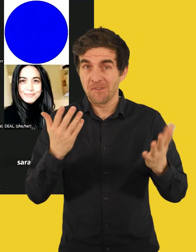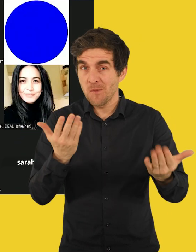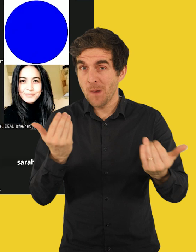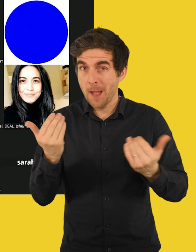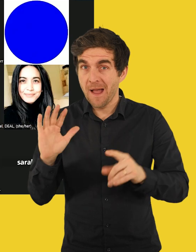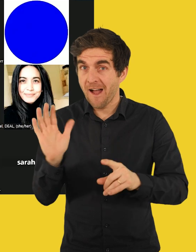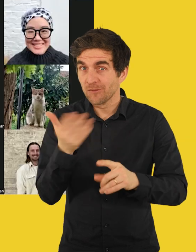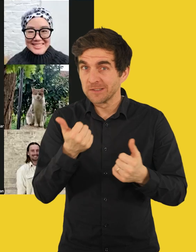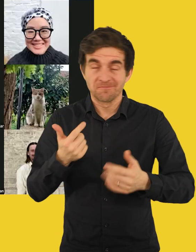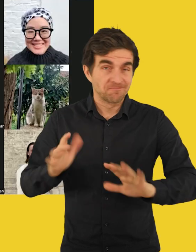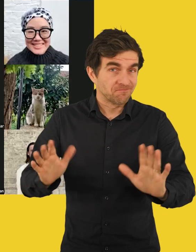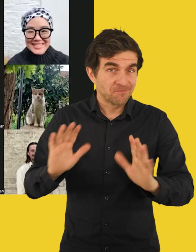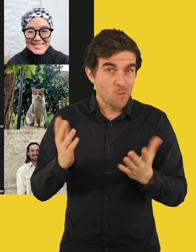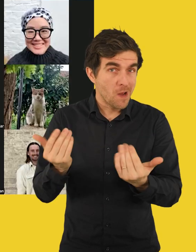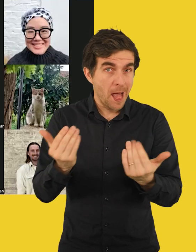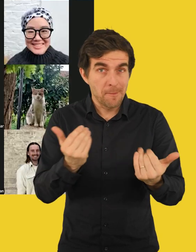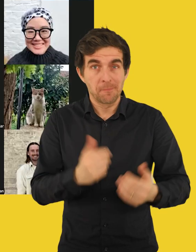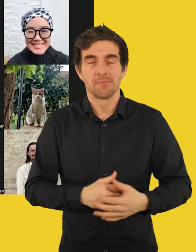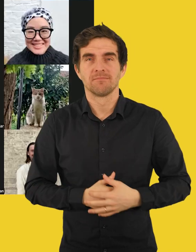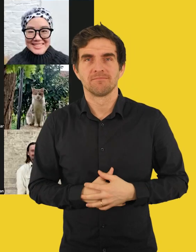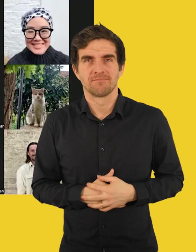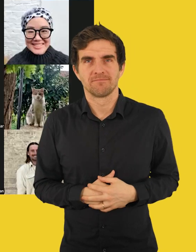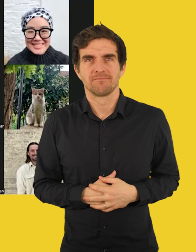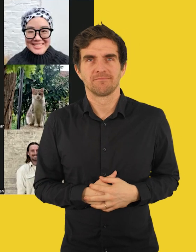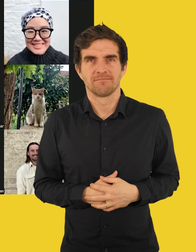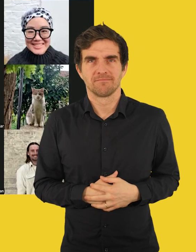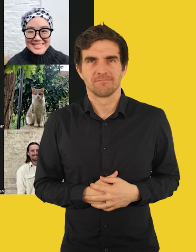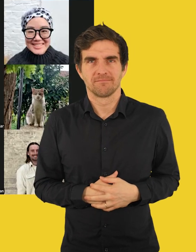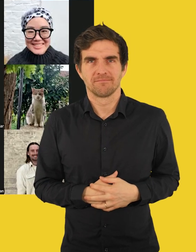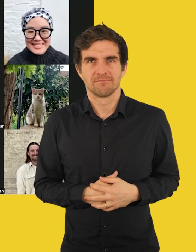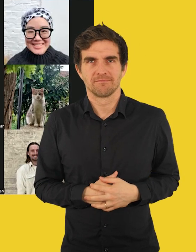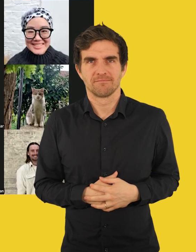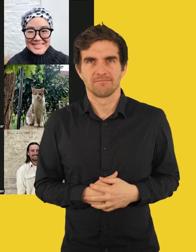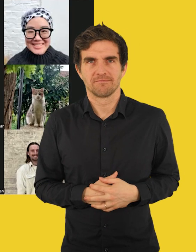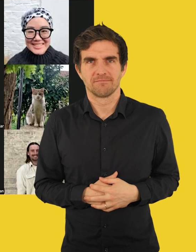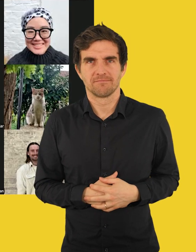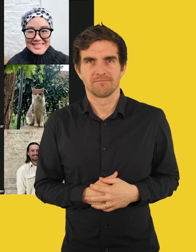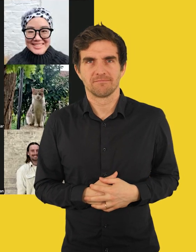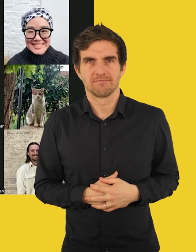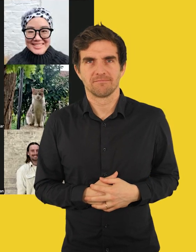Welcome, everybody. Welcome, everyone.